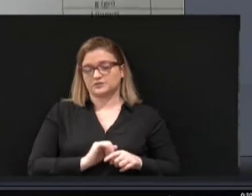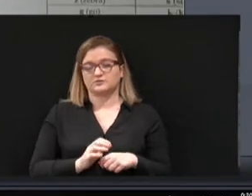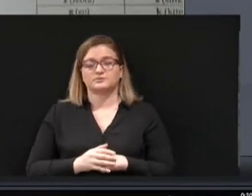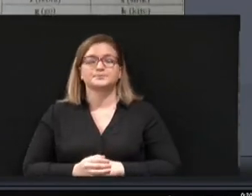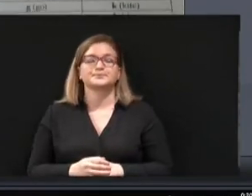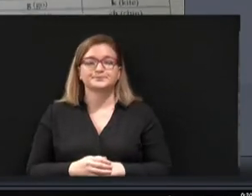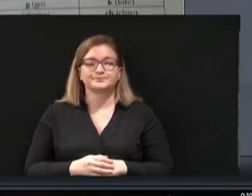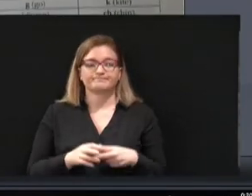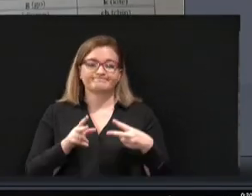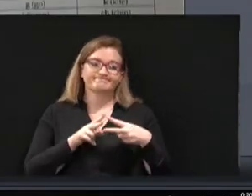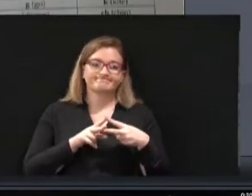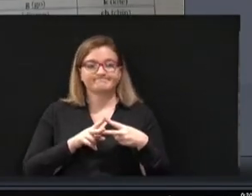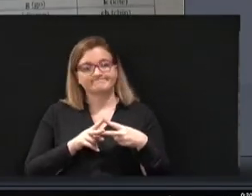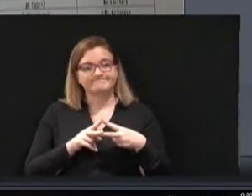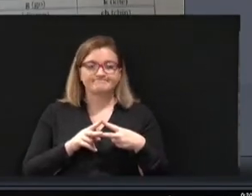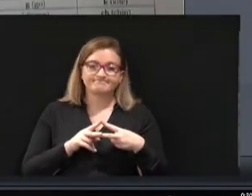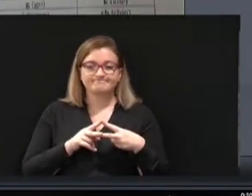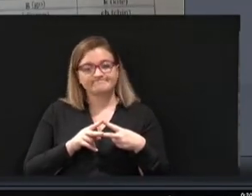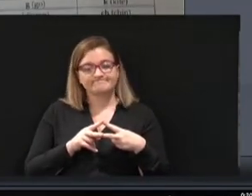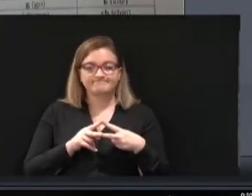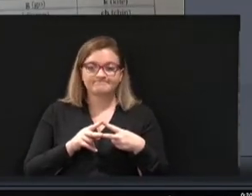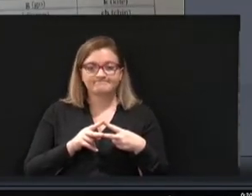And